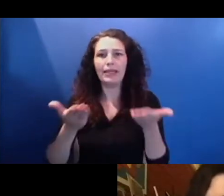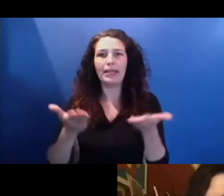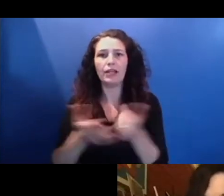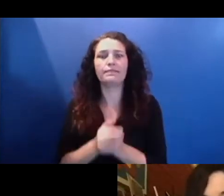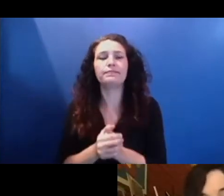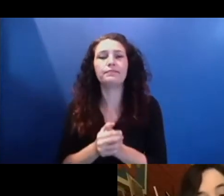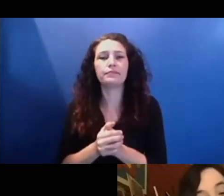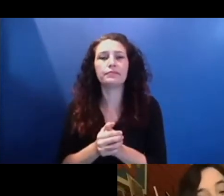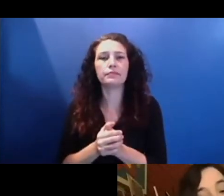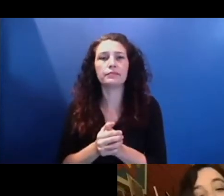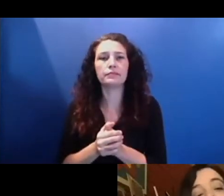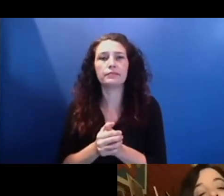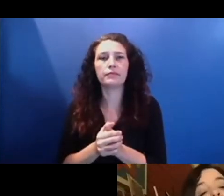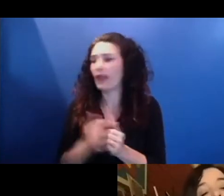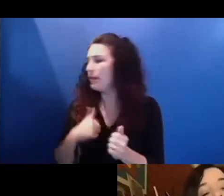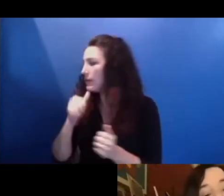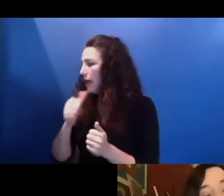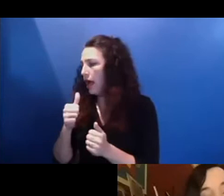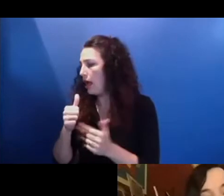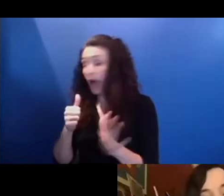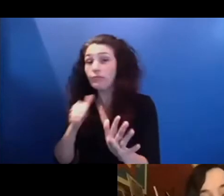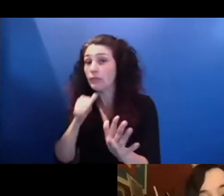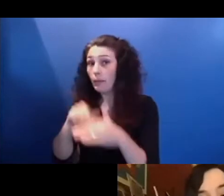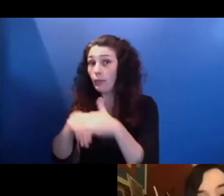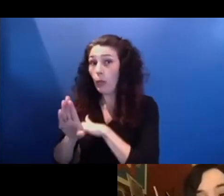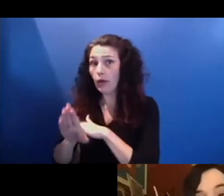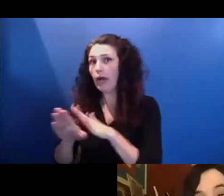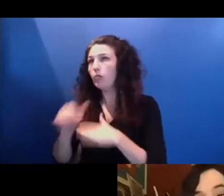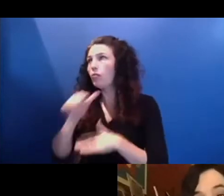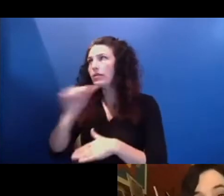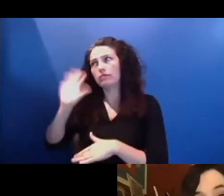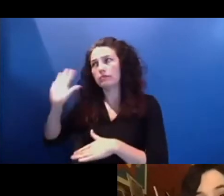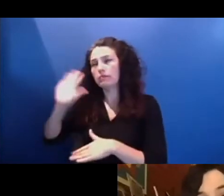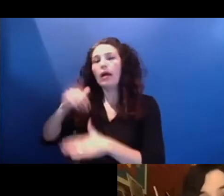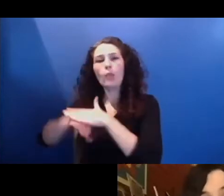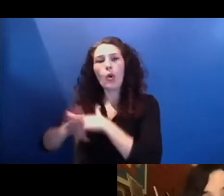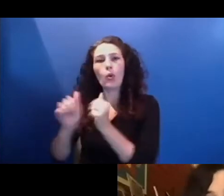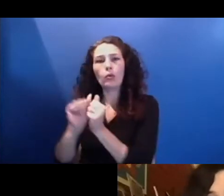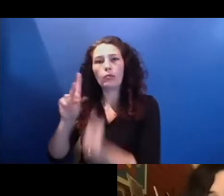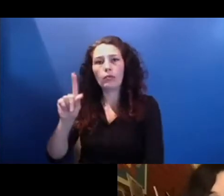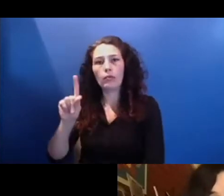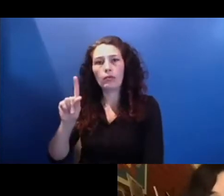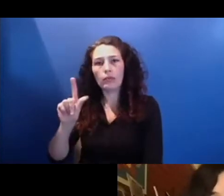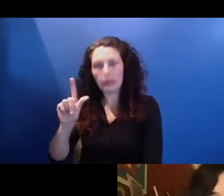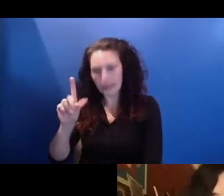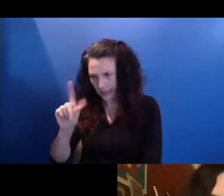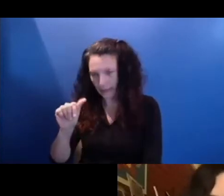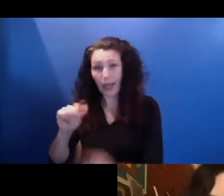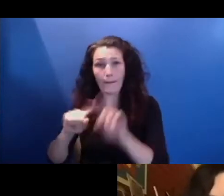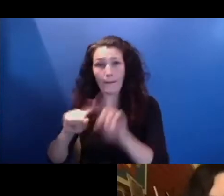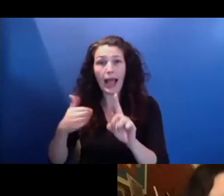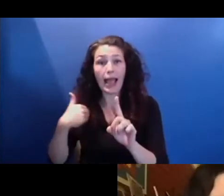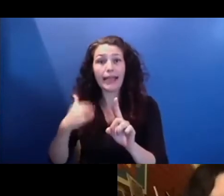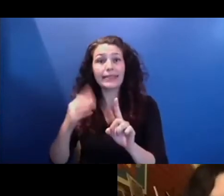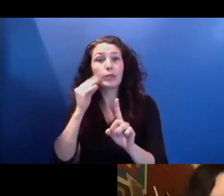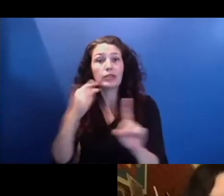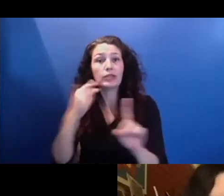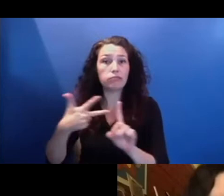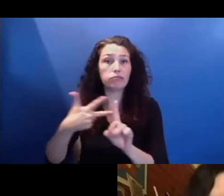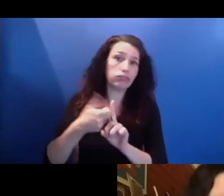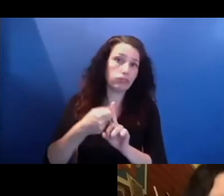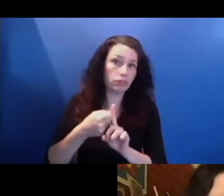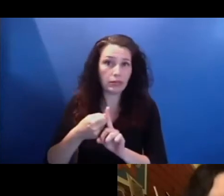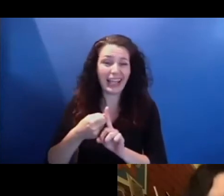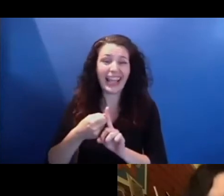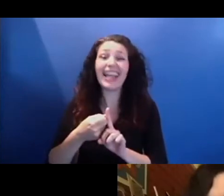not born with a disability. I acquired a disability from a major car accident. And, you know, the residual